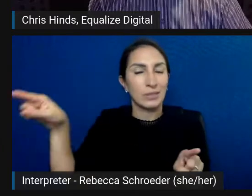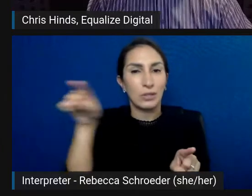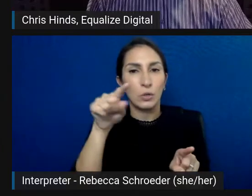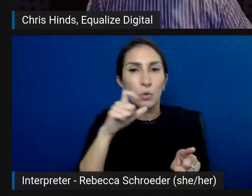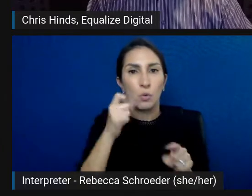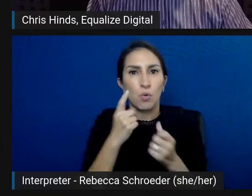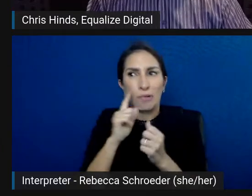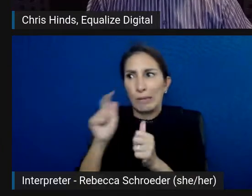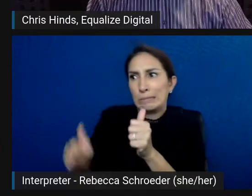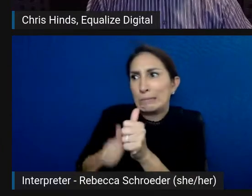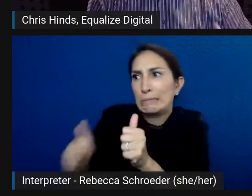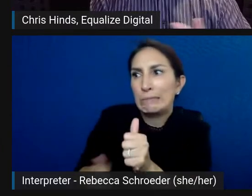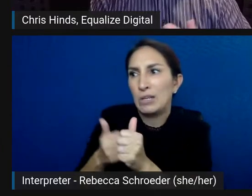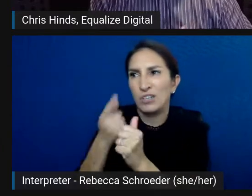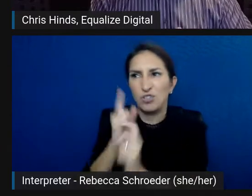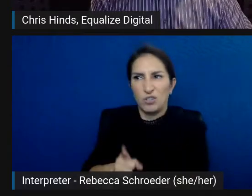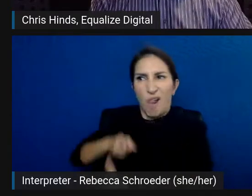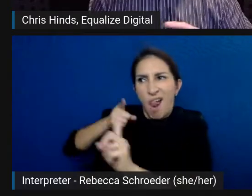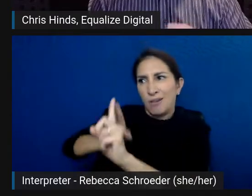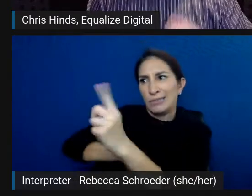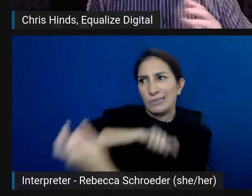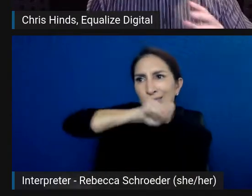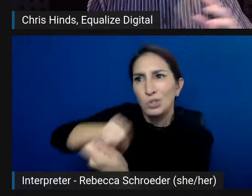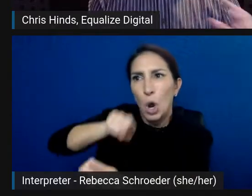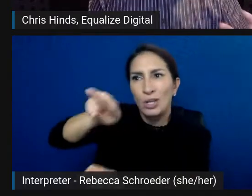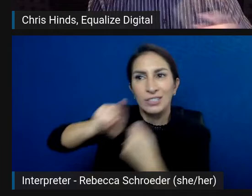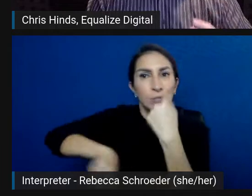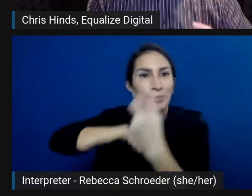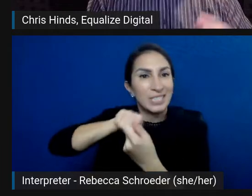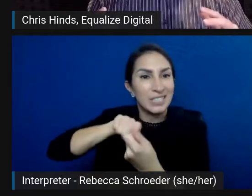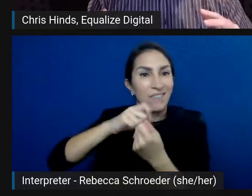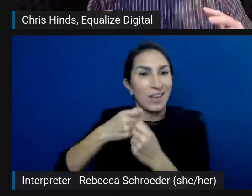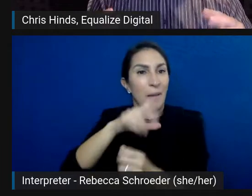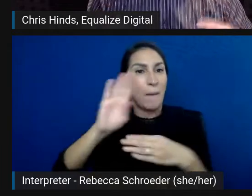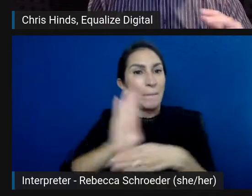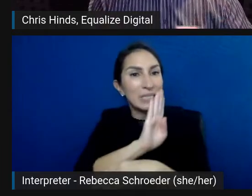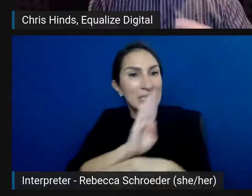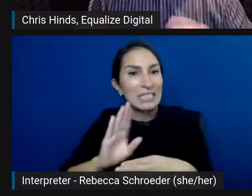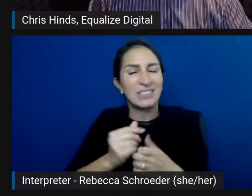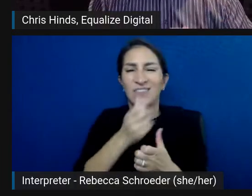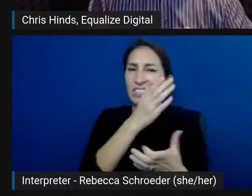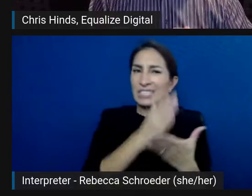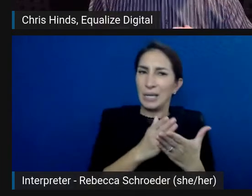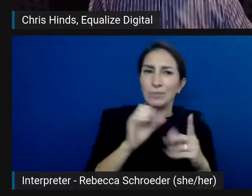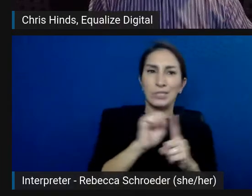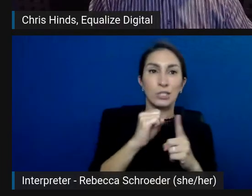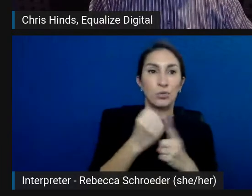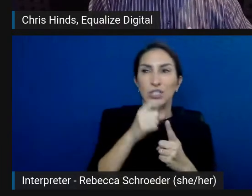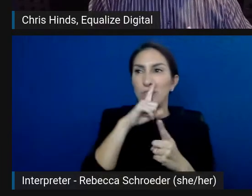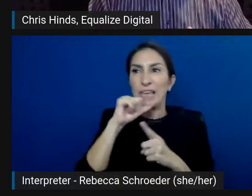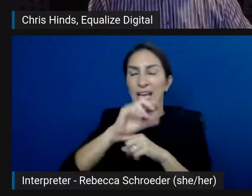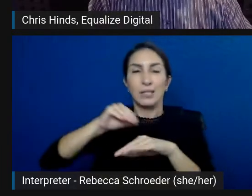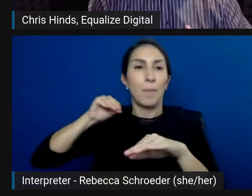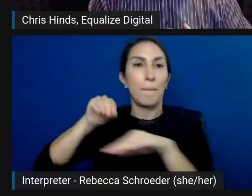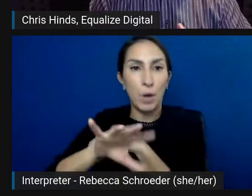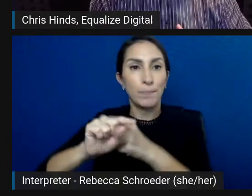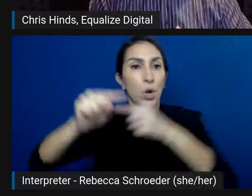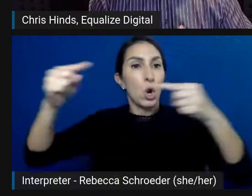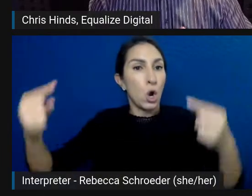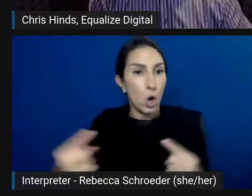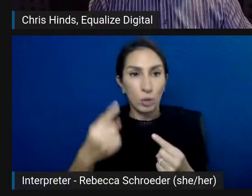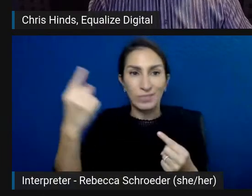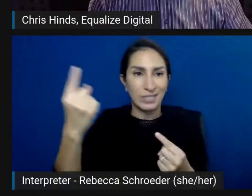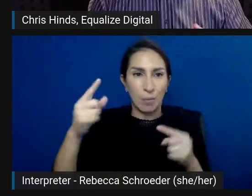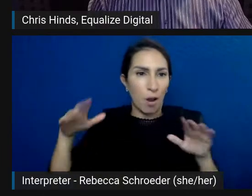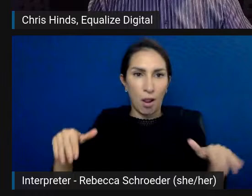predatory tactics to target businesses, when maybe there, in certain situations, there is not actual harm to an individual person taking place, right?